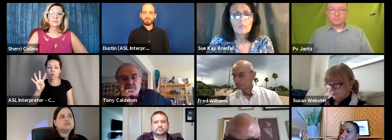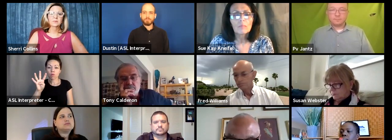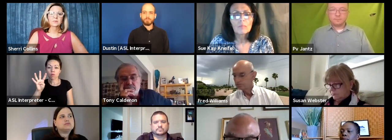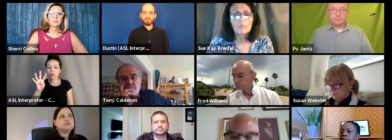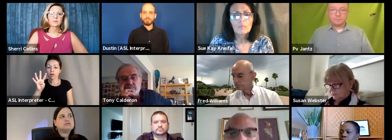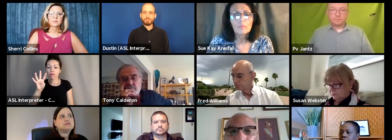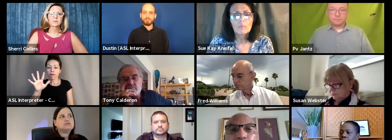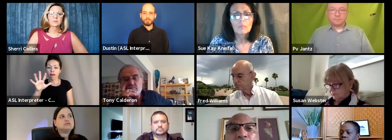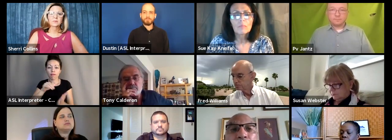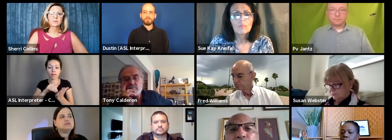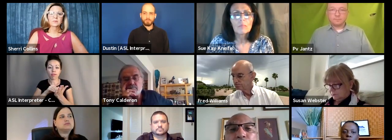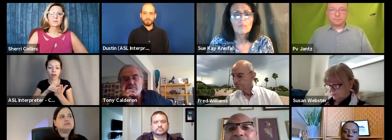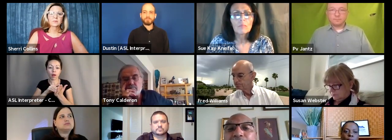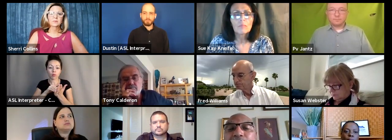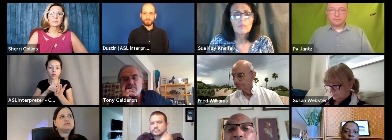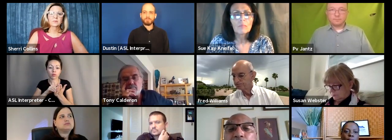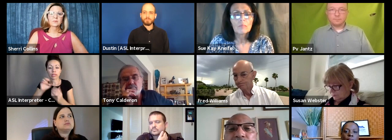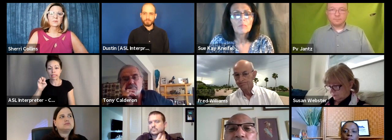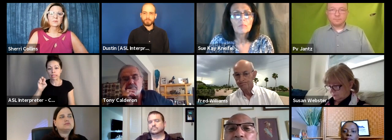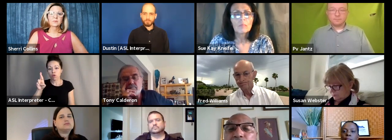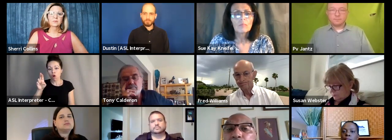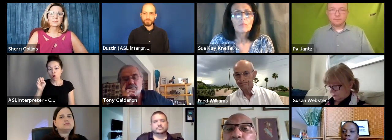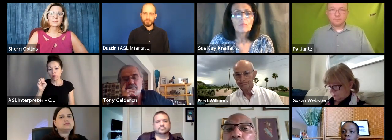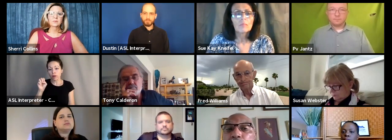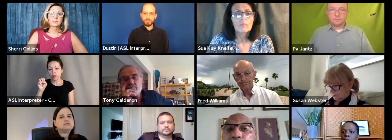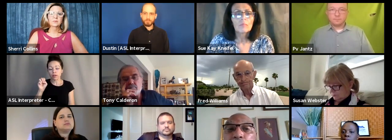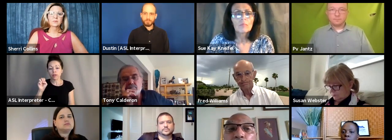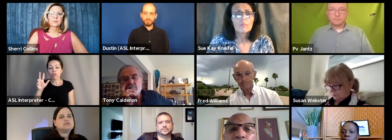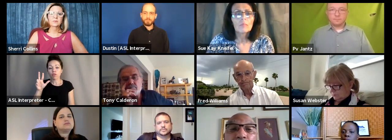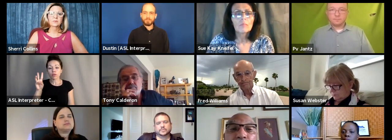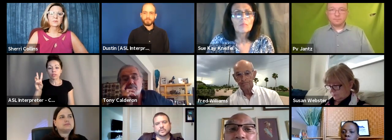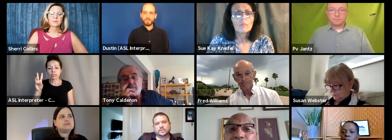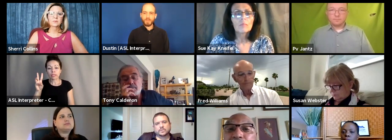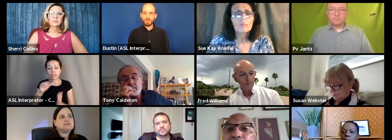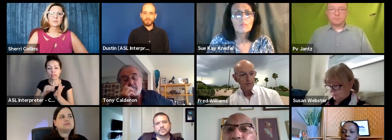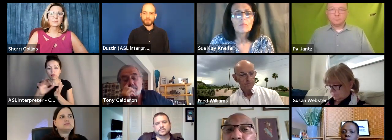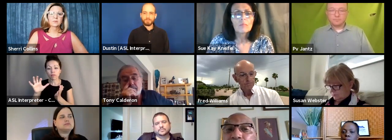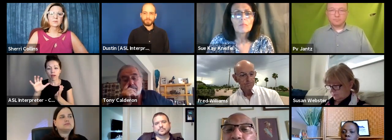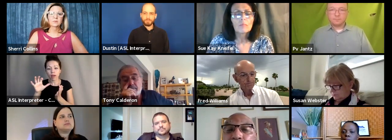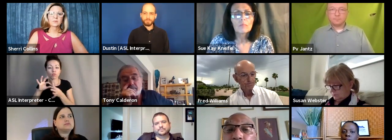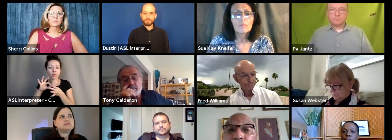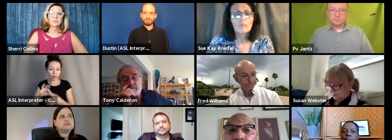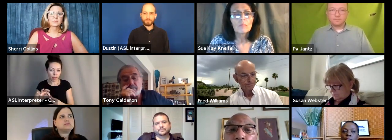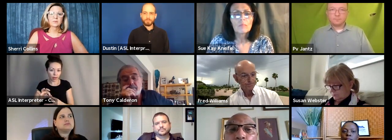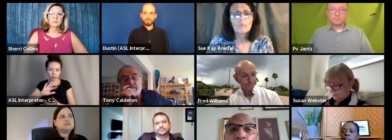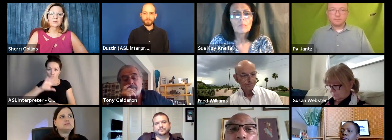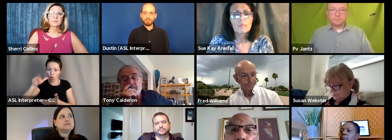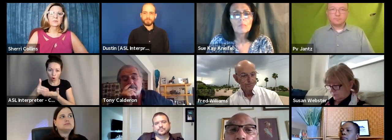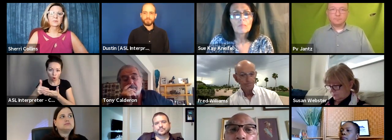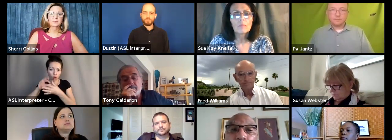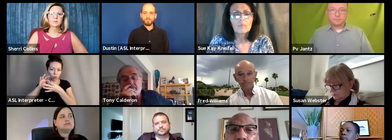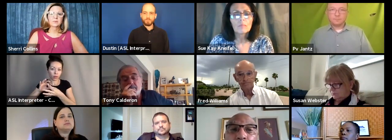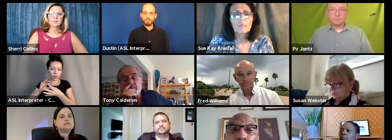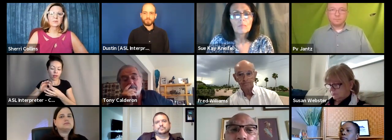$145,000, ERE about $36,500 in COVID-related expenses.